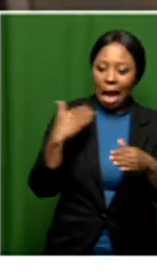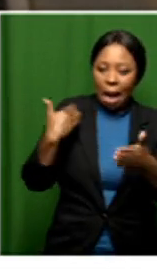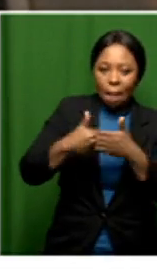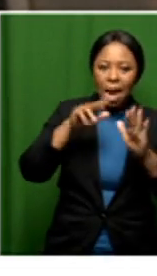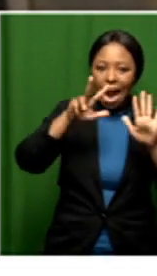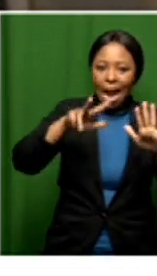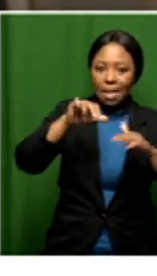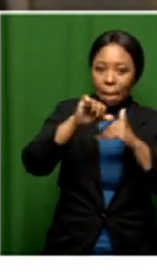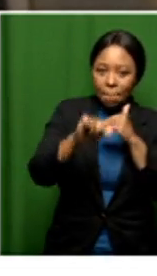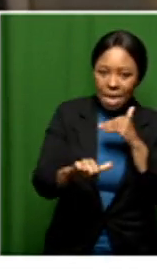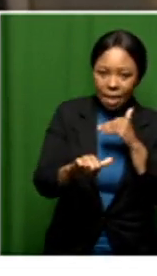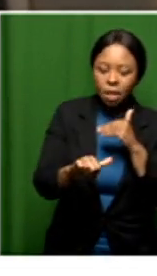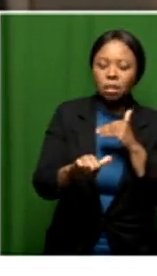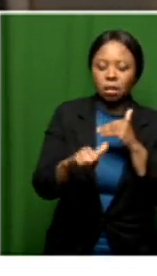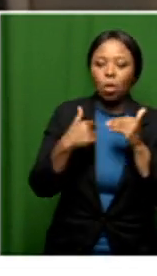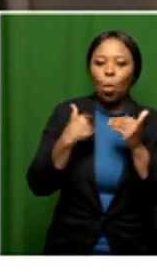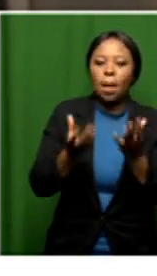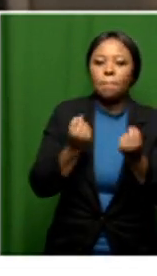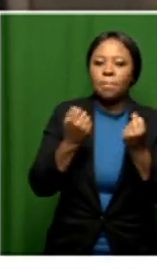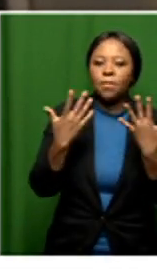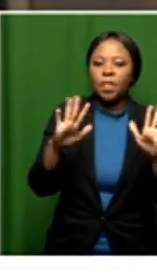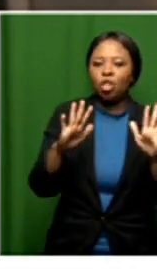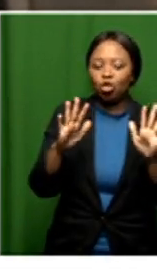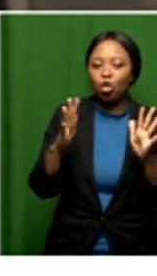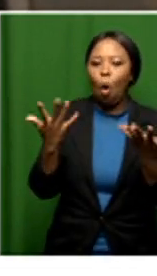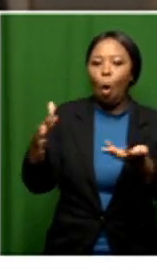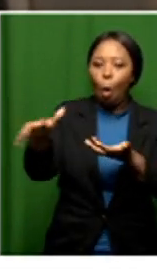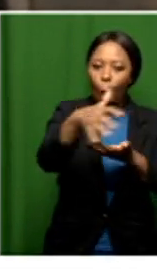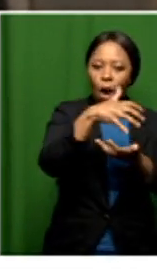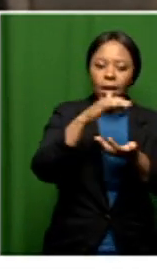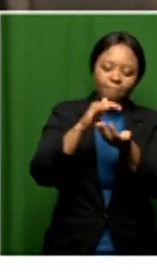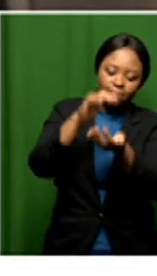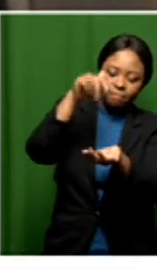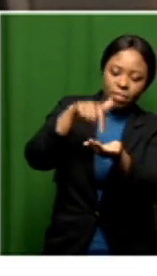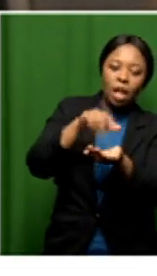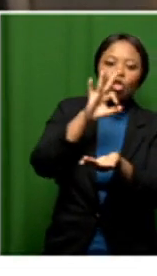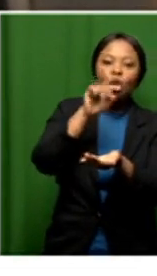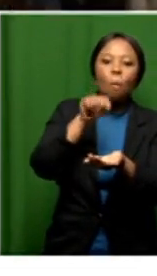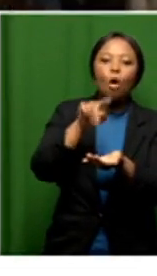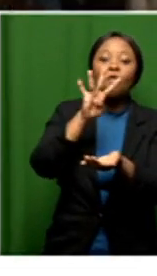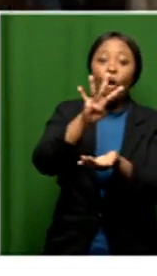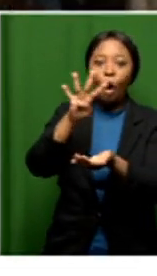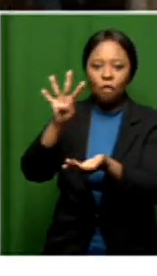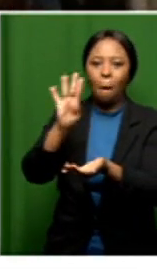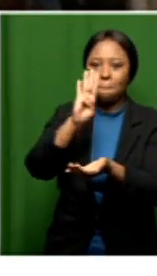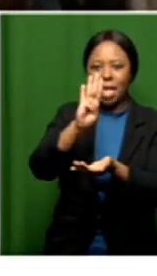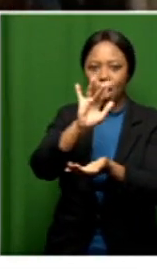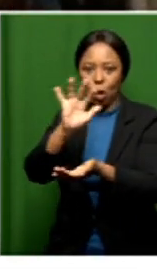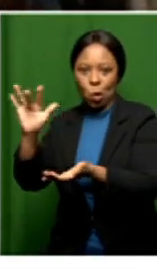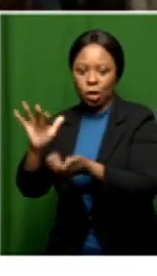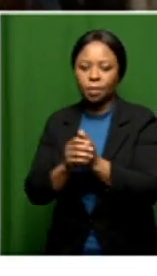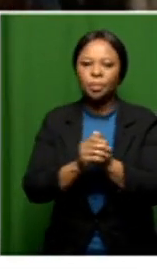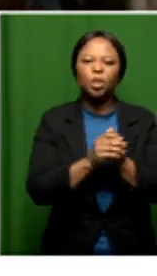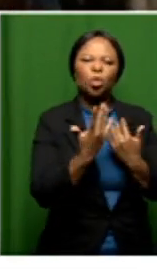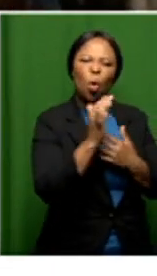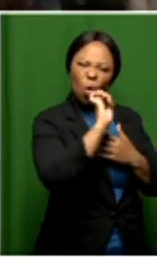around, we have received and collected 3.44 billion rand. Mm-hmm. So what is your role in the vaccination